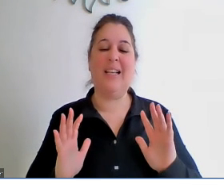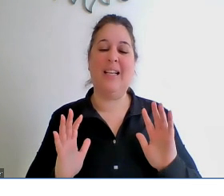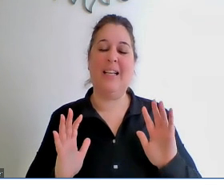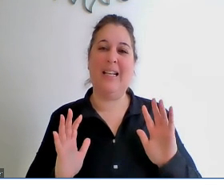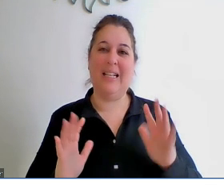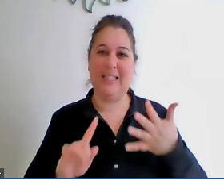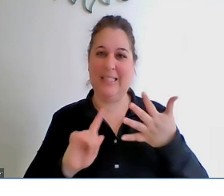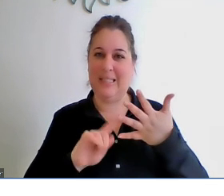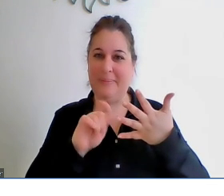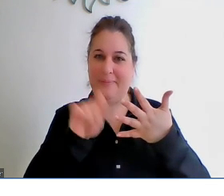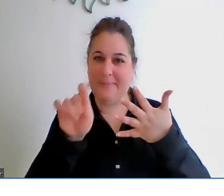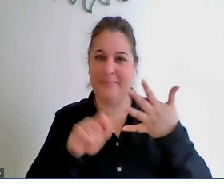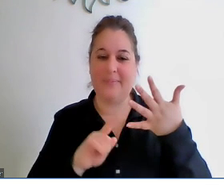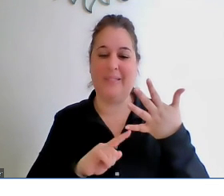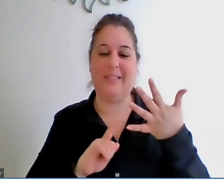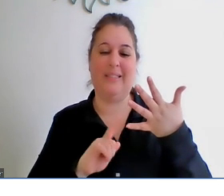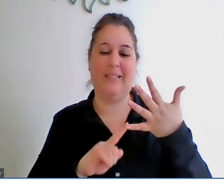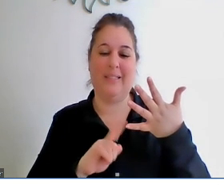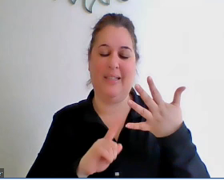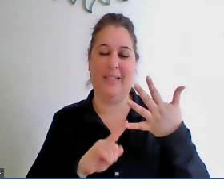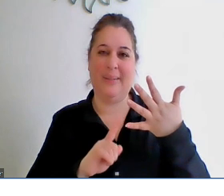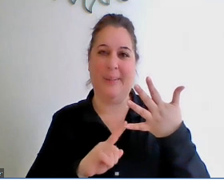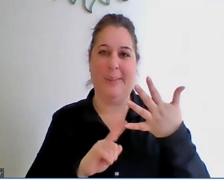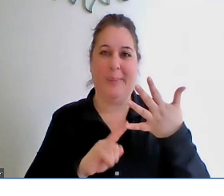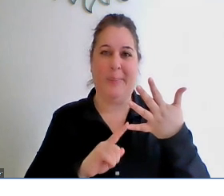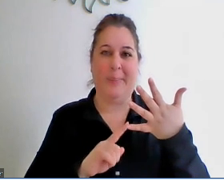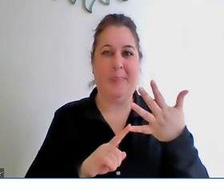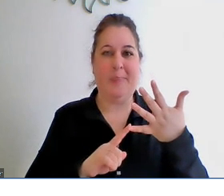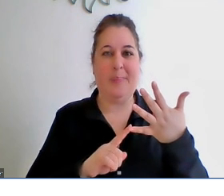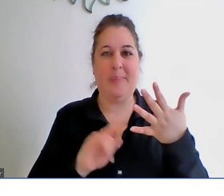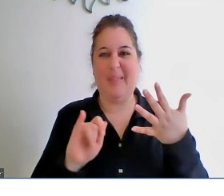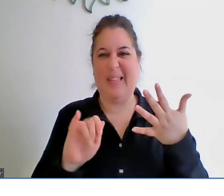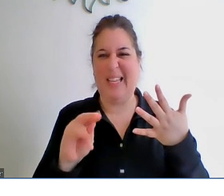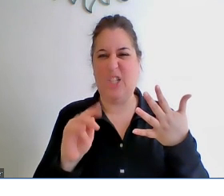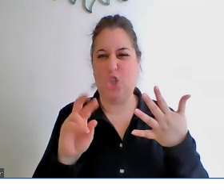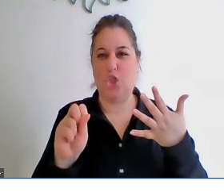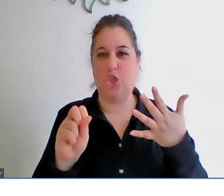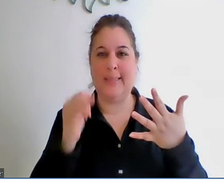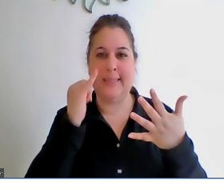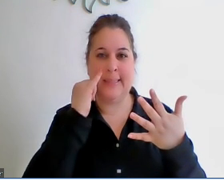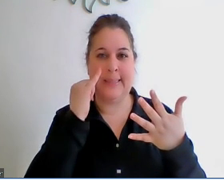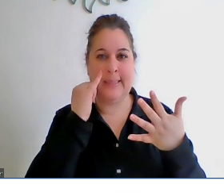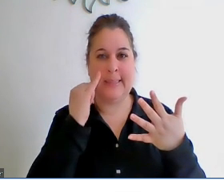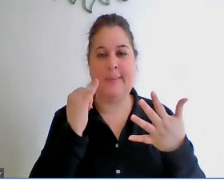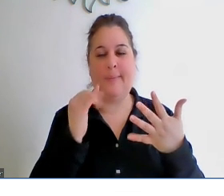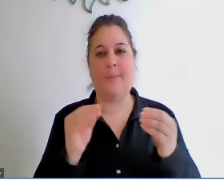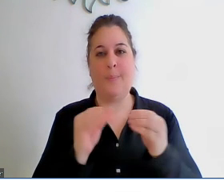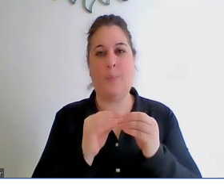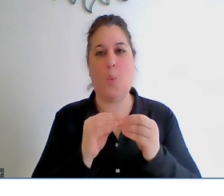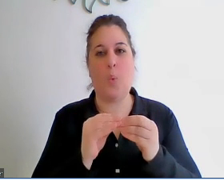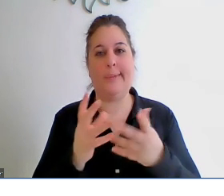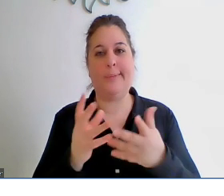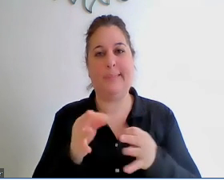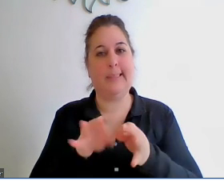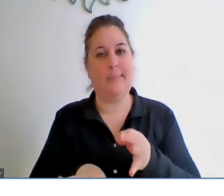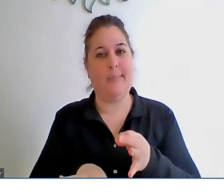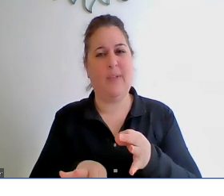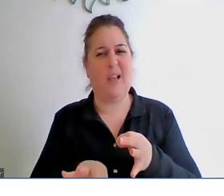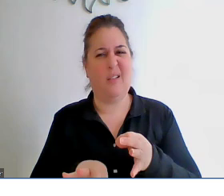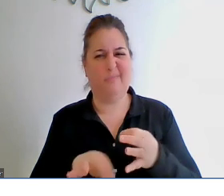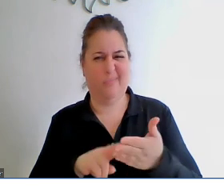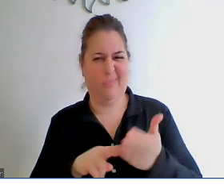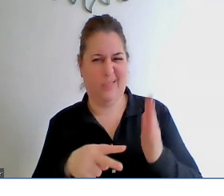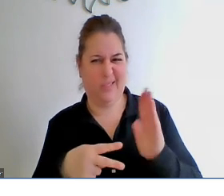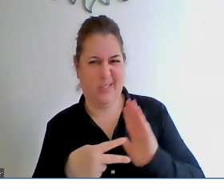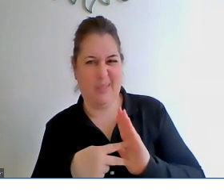All right, we are almost done. Now we're going to just simplify some integers. What that means is, what if I give you a problem